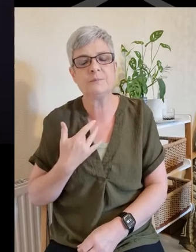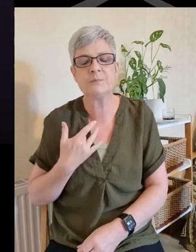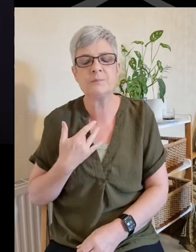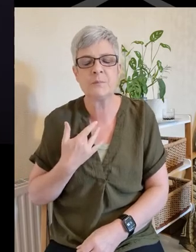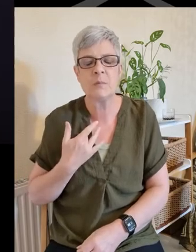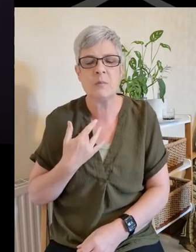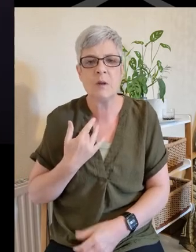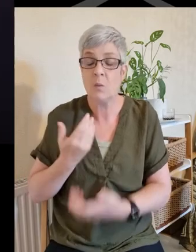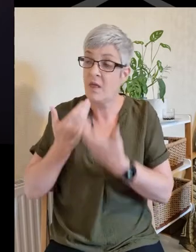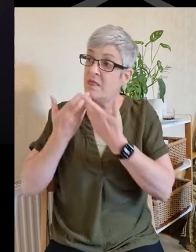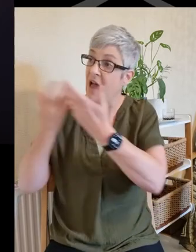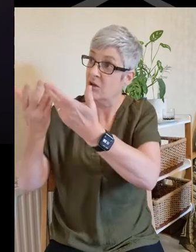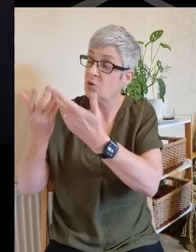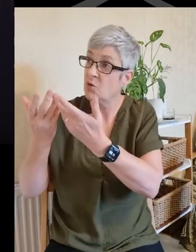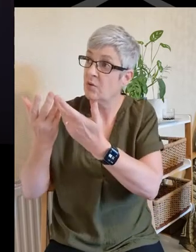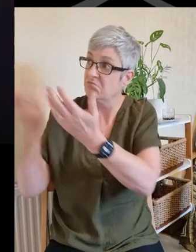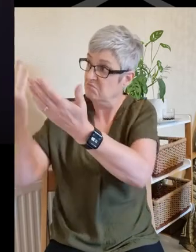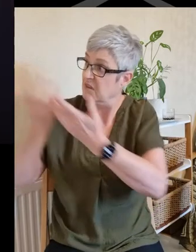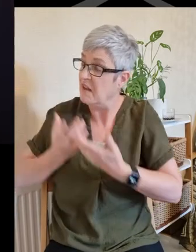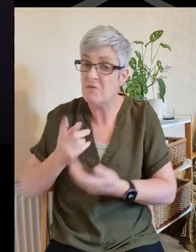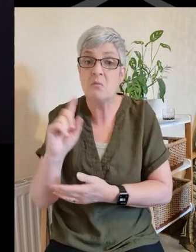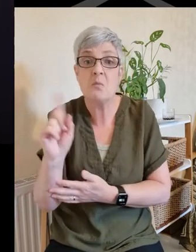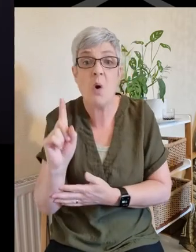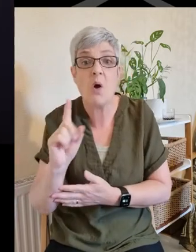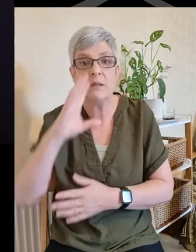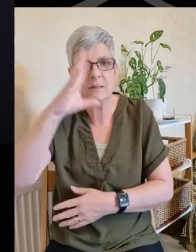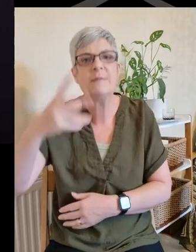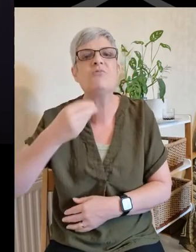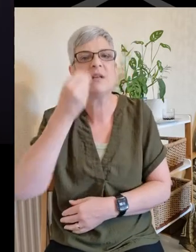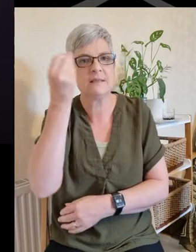We thank you for the gift of your Holy Spirit,